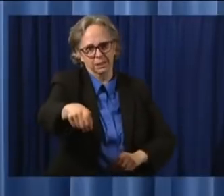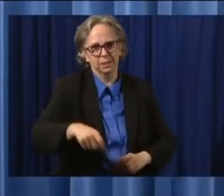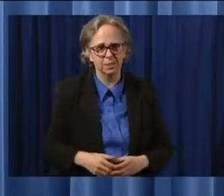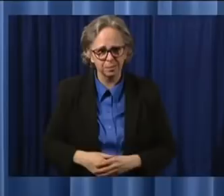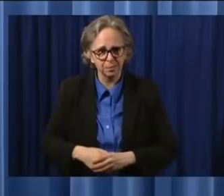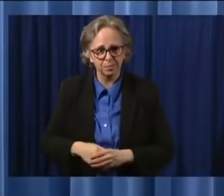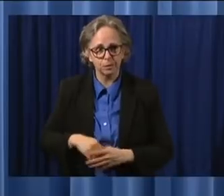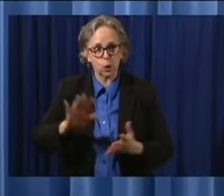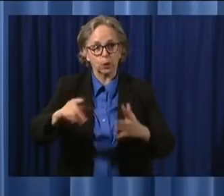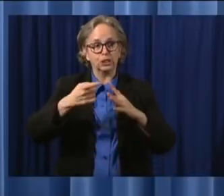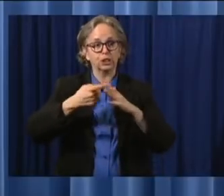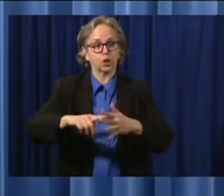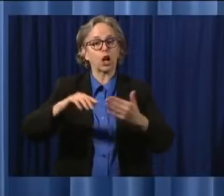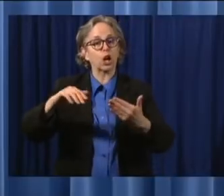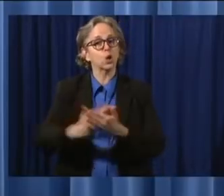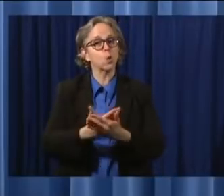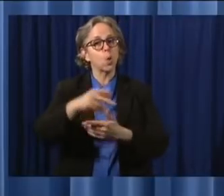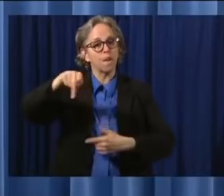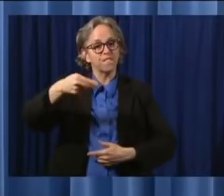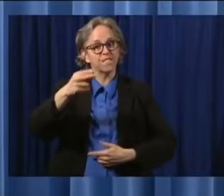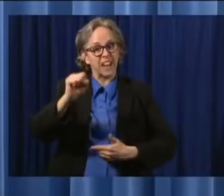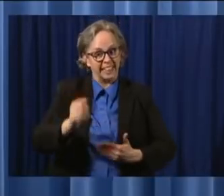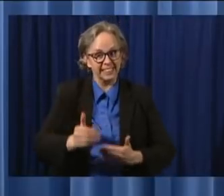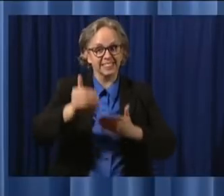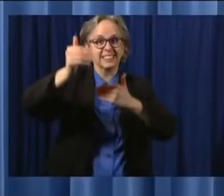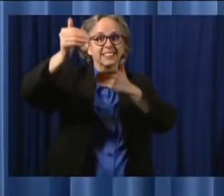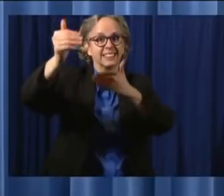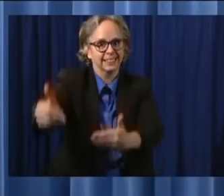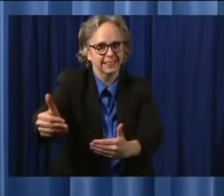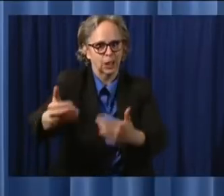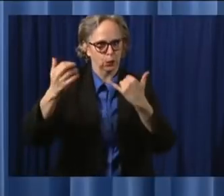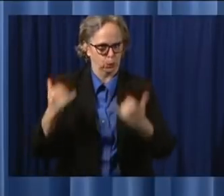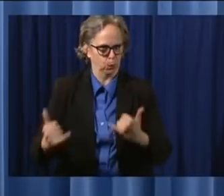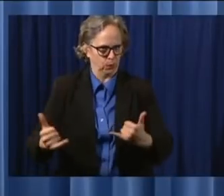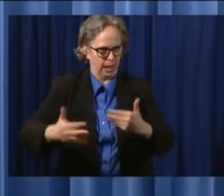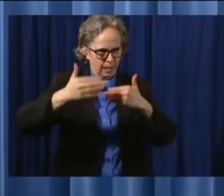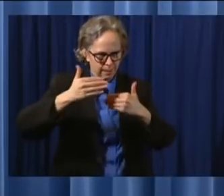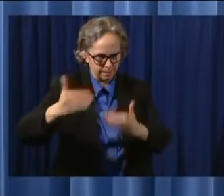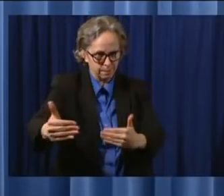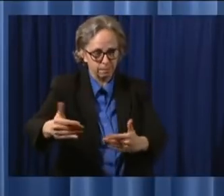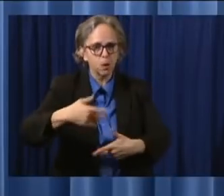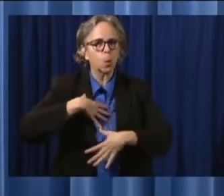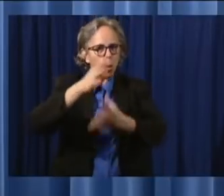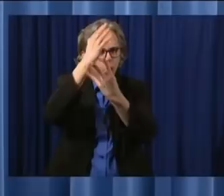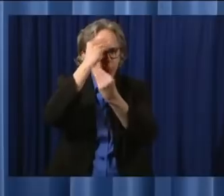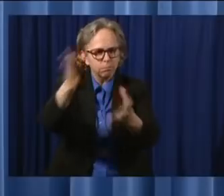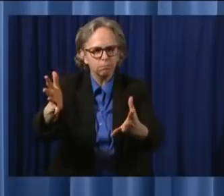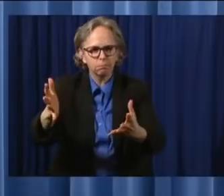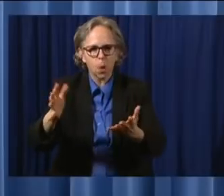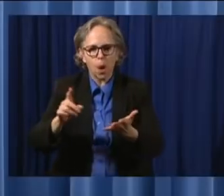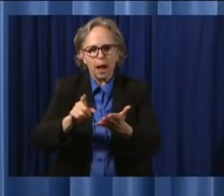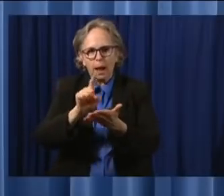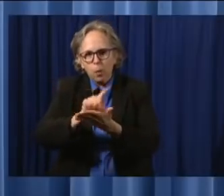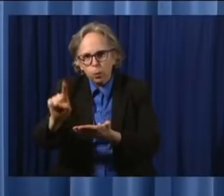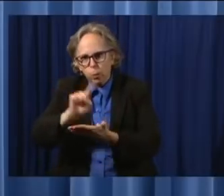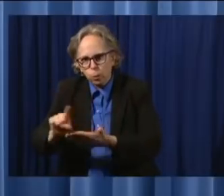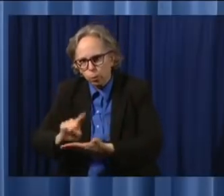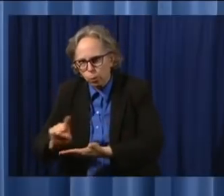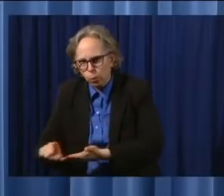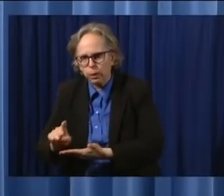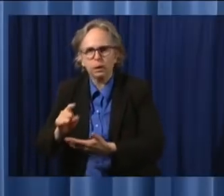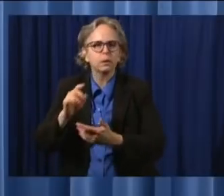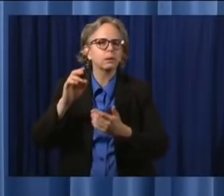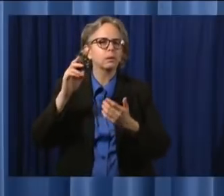today, begin it this week, and we will be reporting back to you at least once a week exactly how